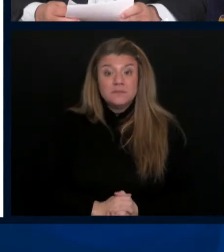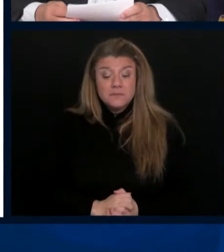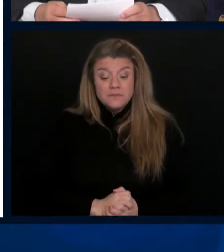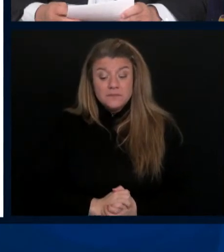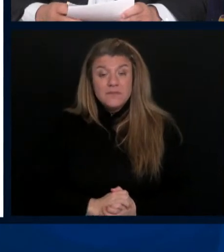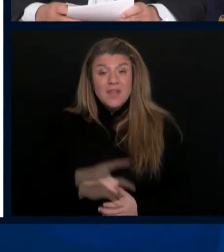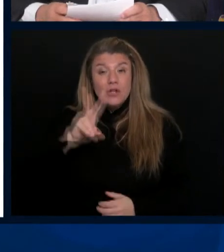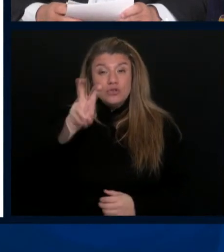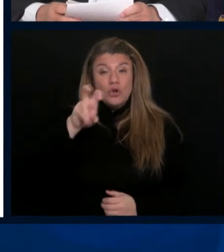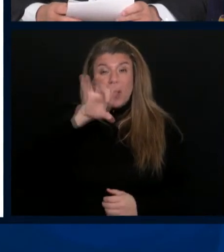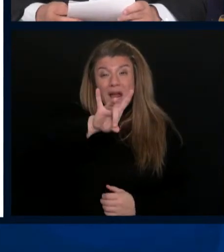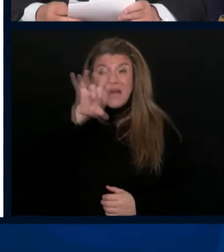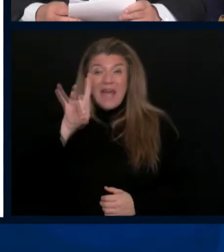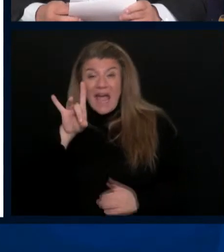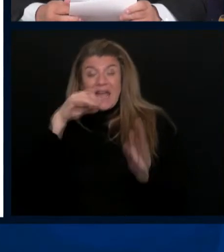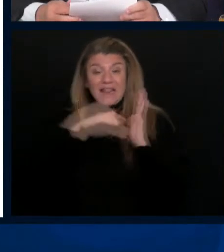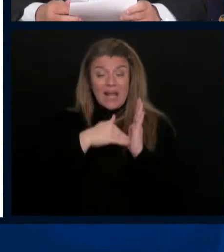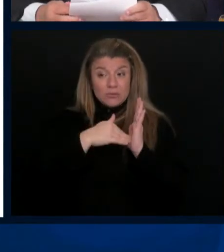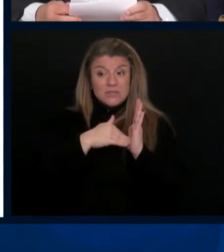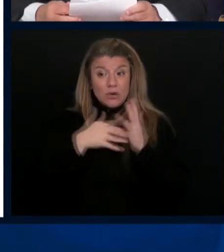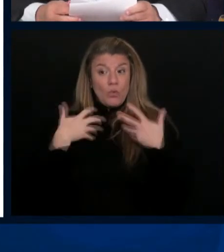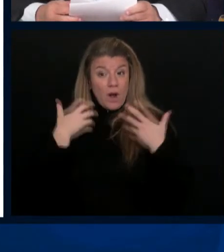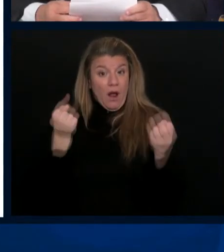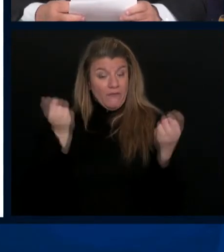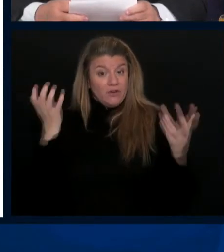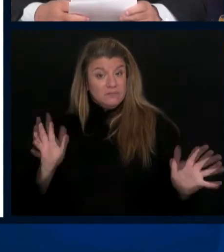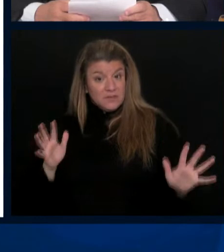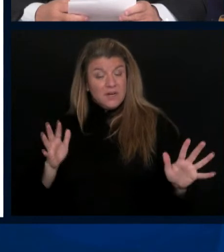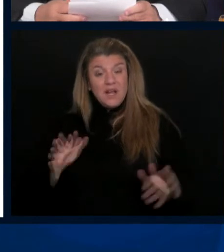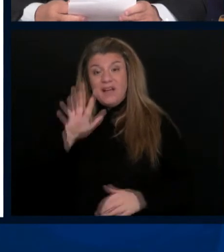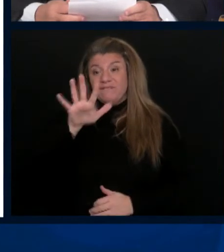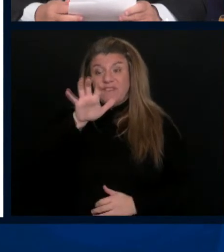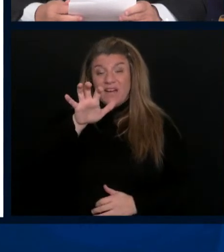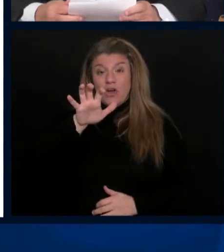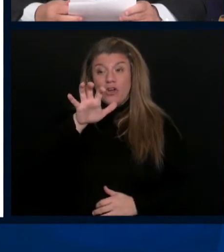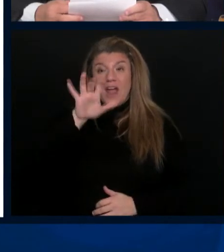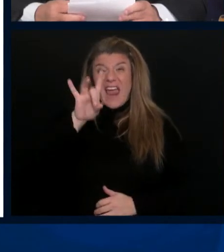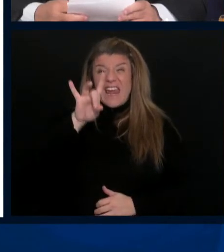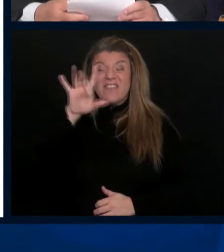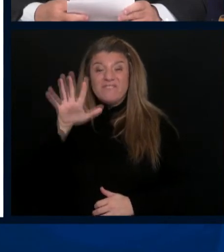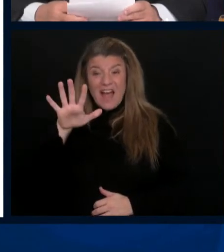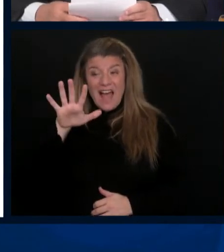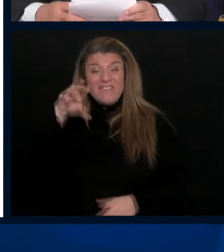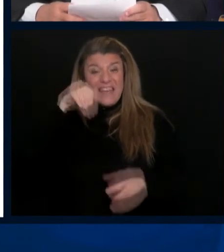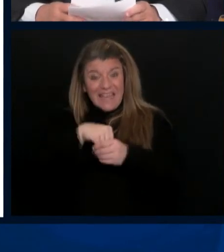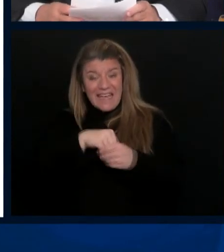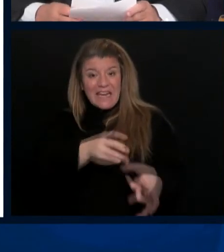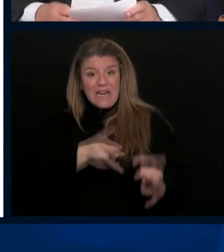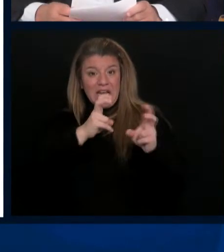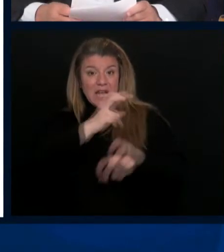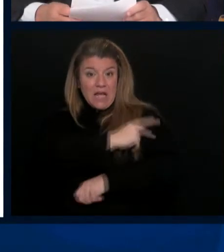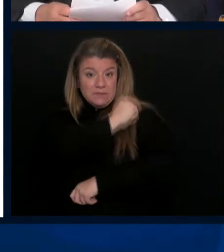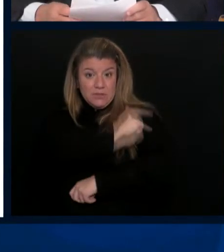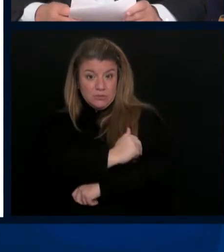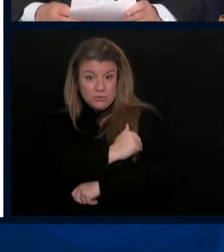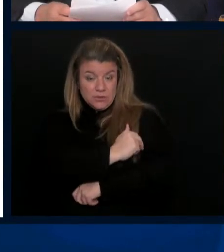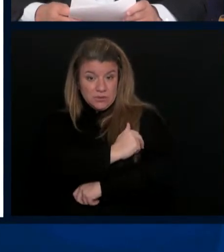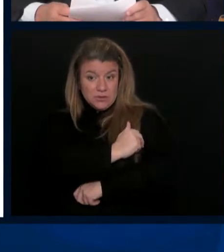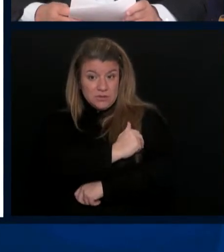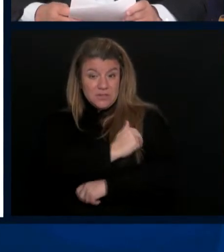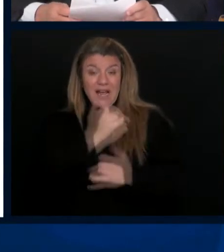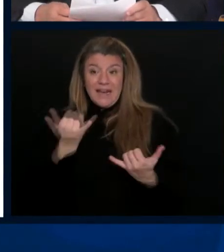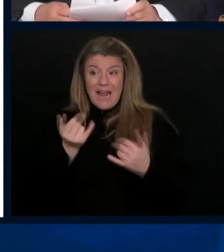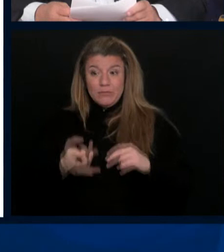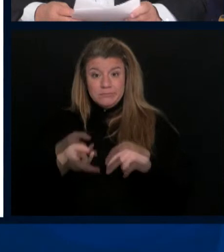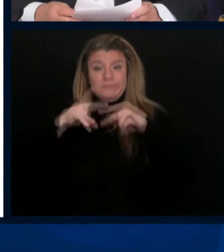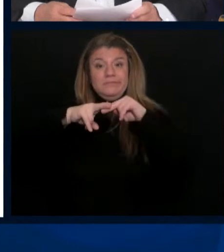There's 288,000 that have recovered. There's 585 in the hospitals. You're back above